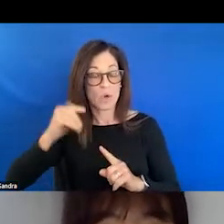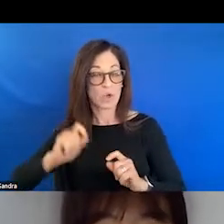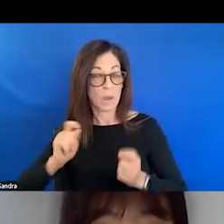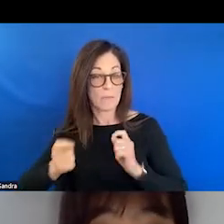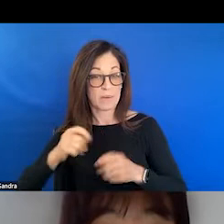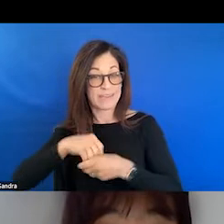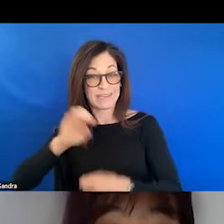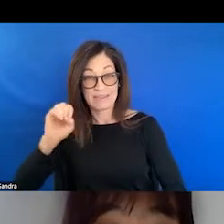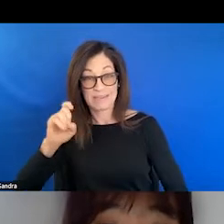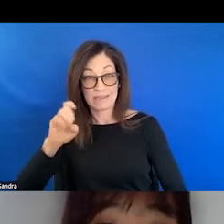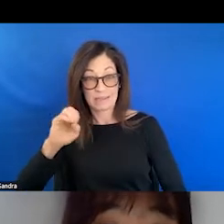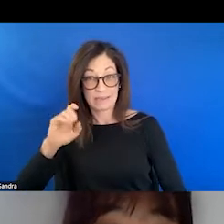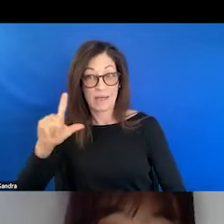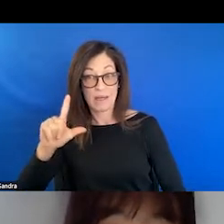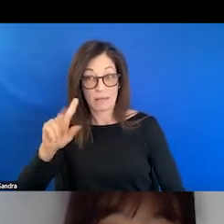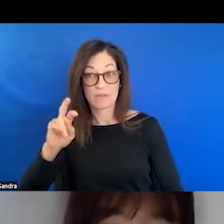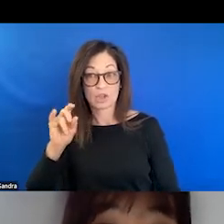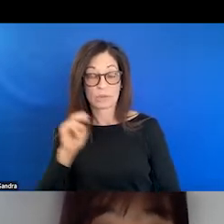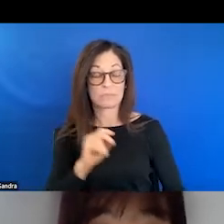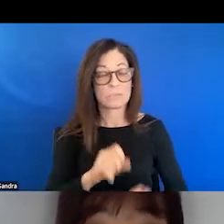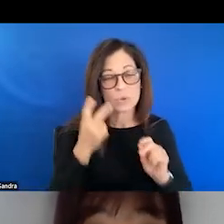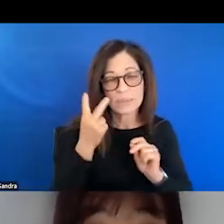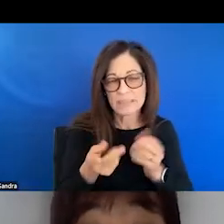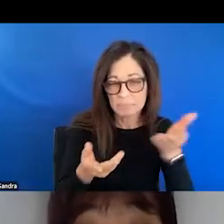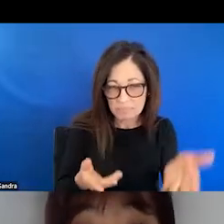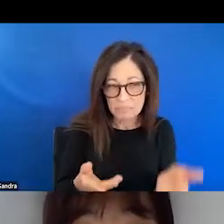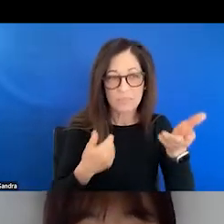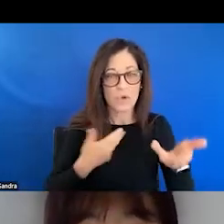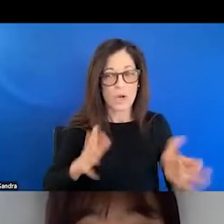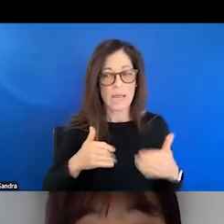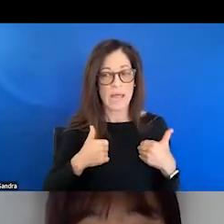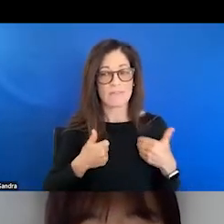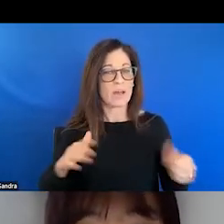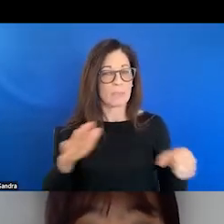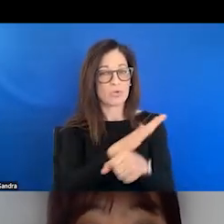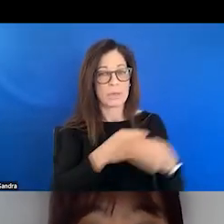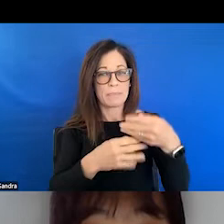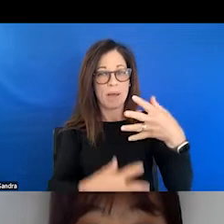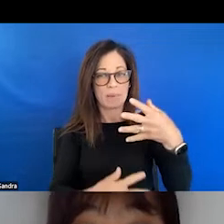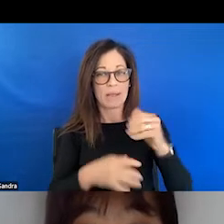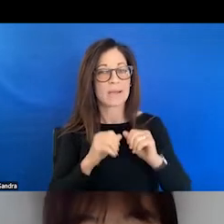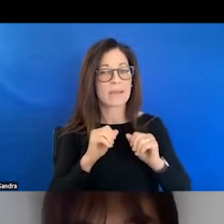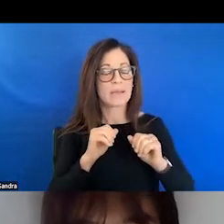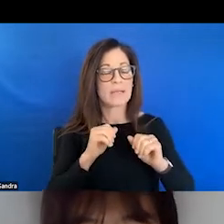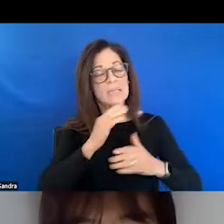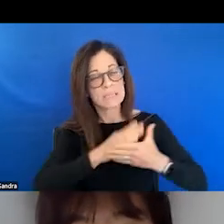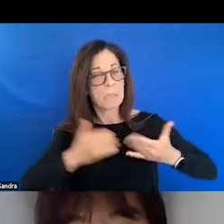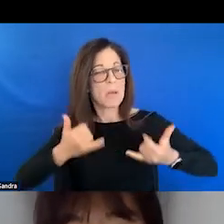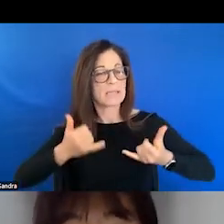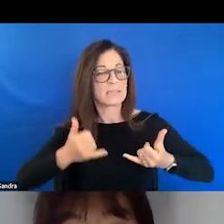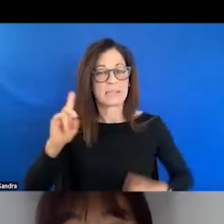Excel version. And then you can see here we have already pre-populated with some existing